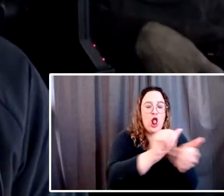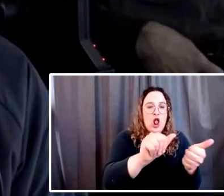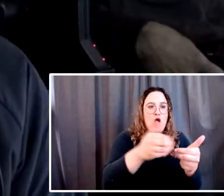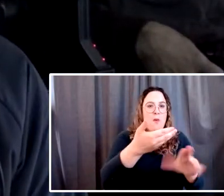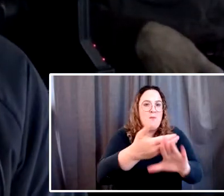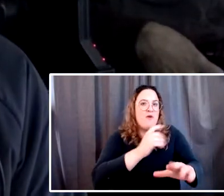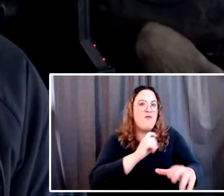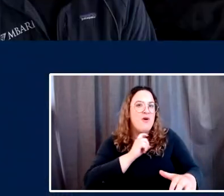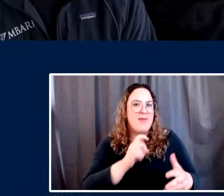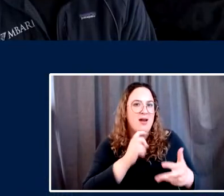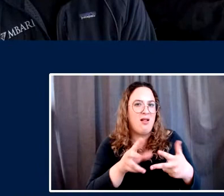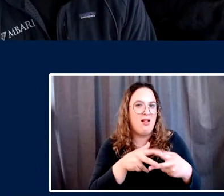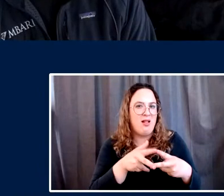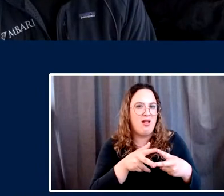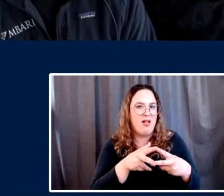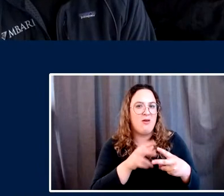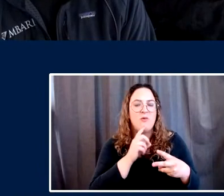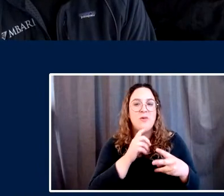stainless steels.